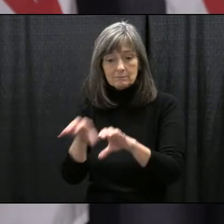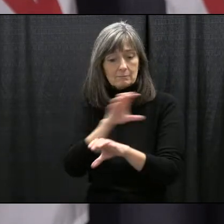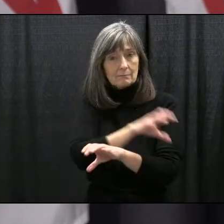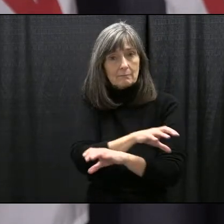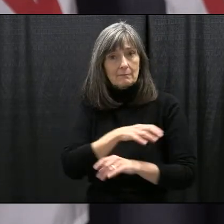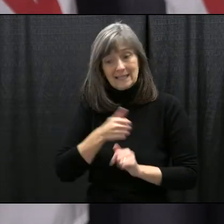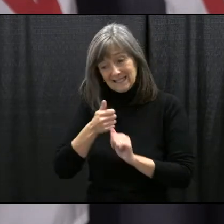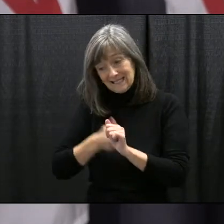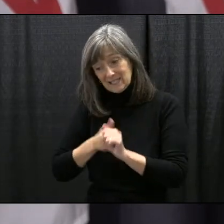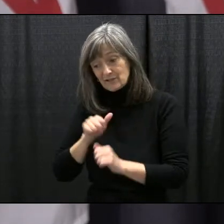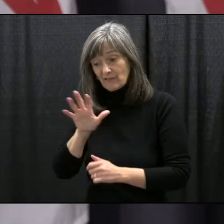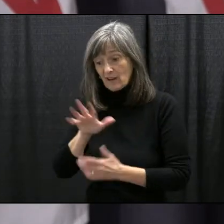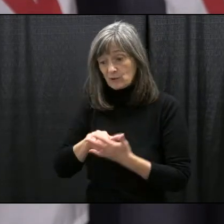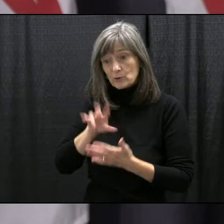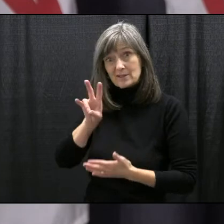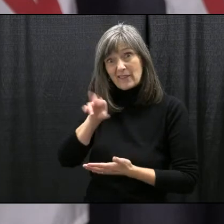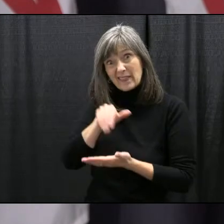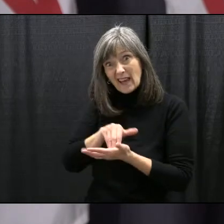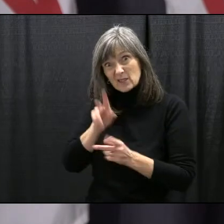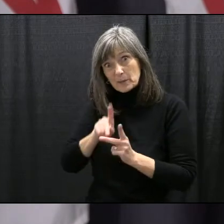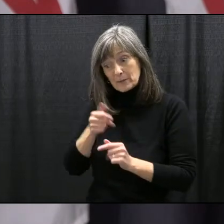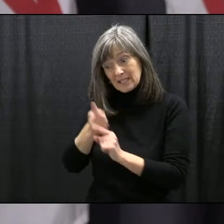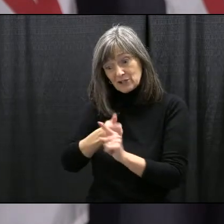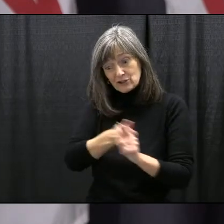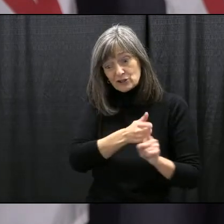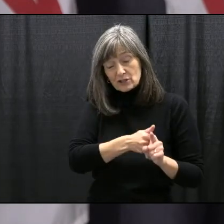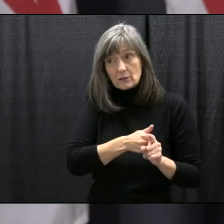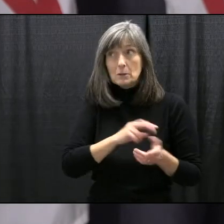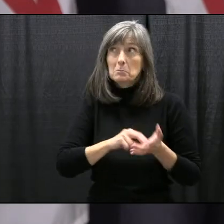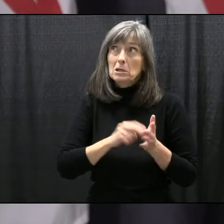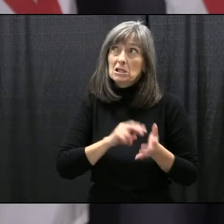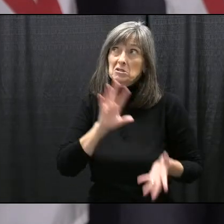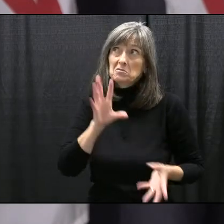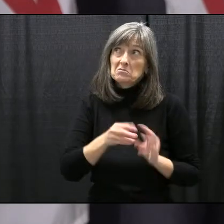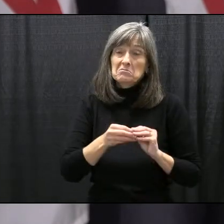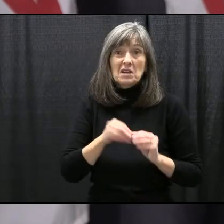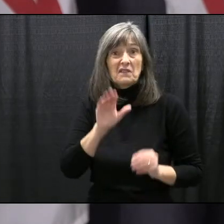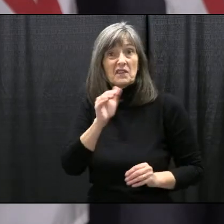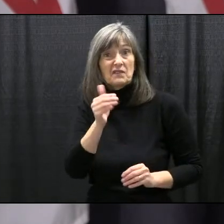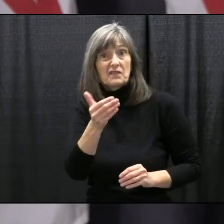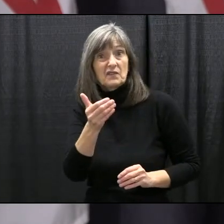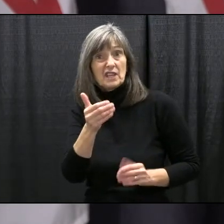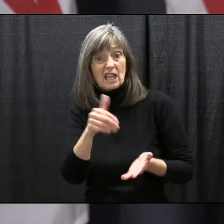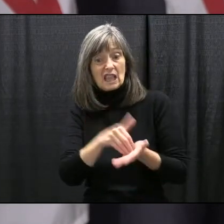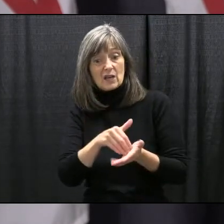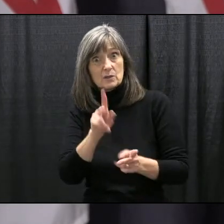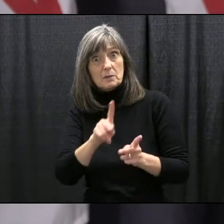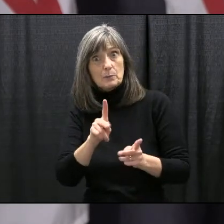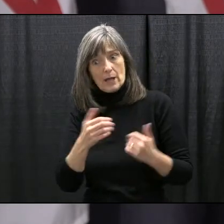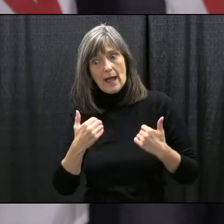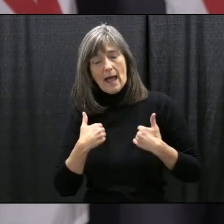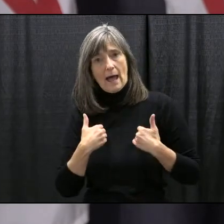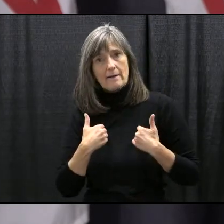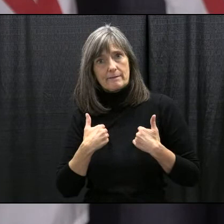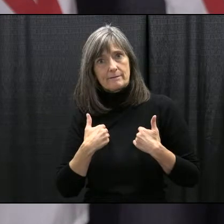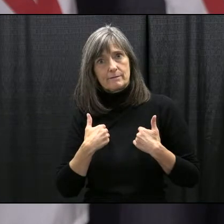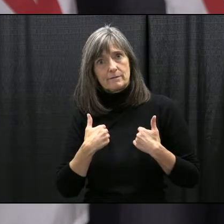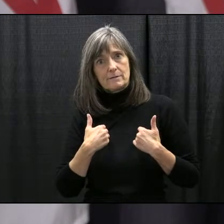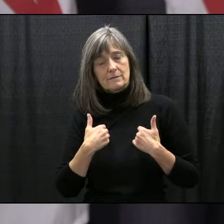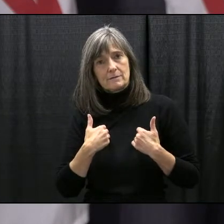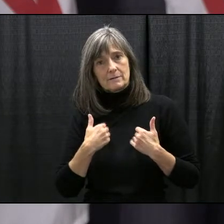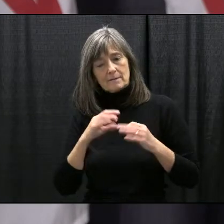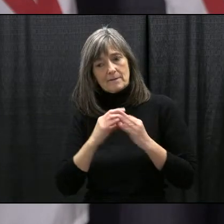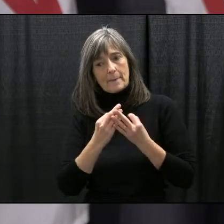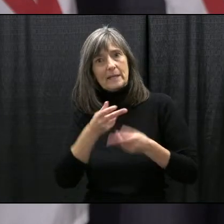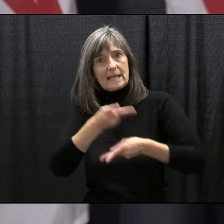5,000 or 7,000 people, that's 15,000 people who now have a home who